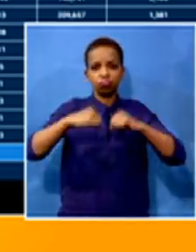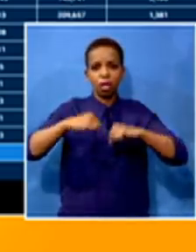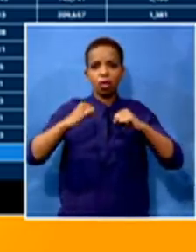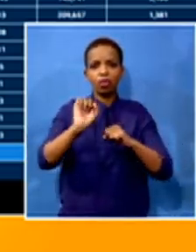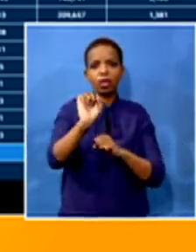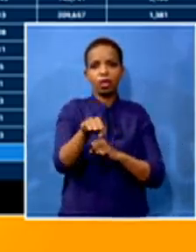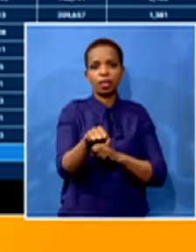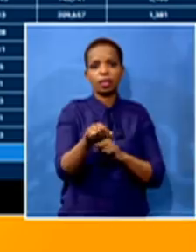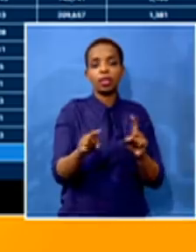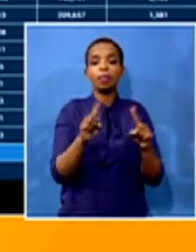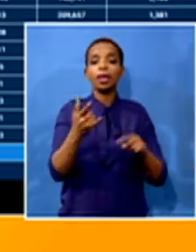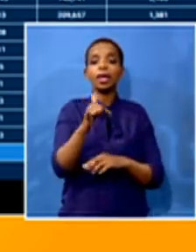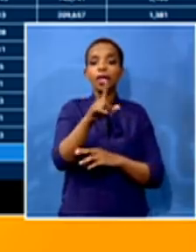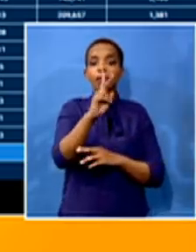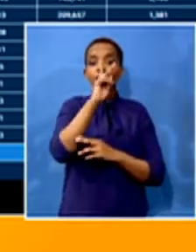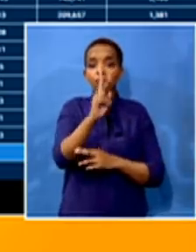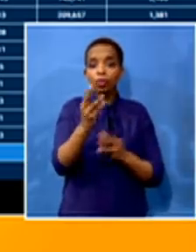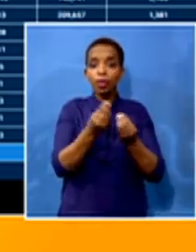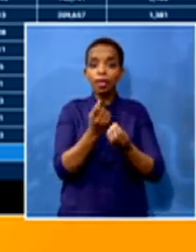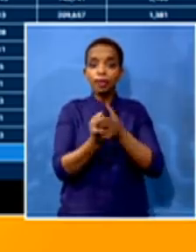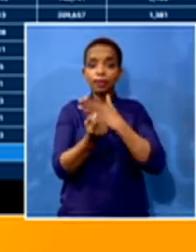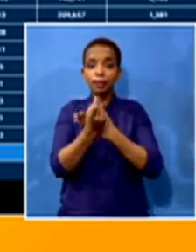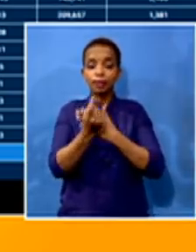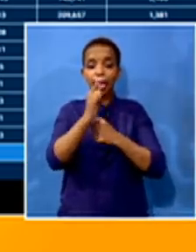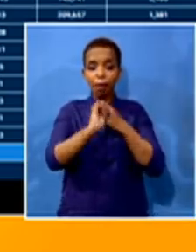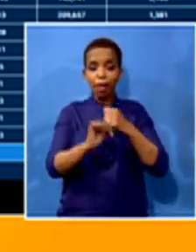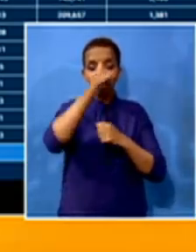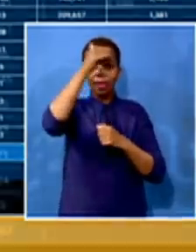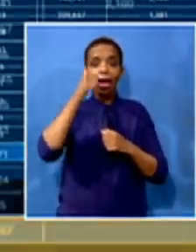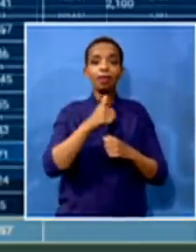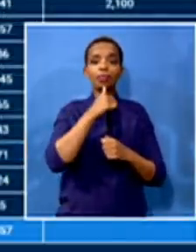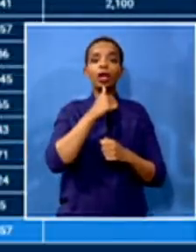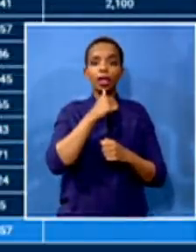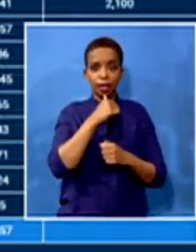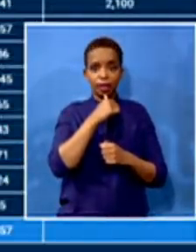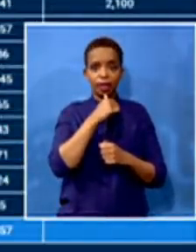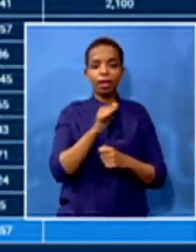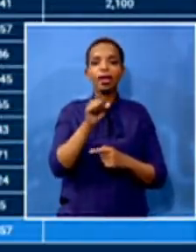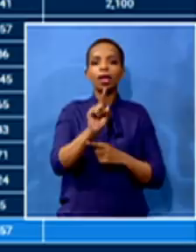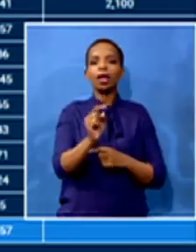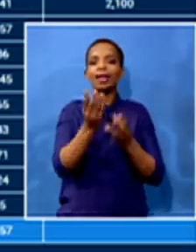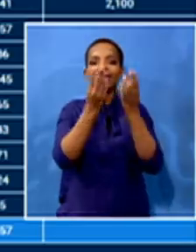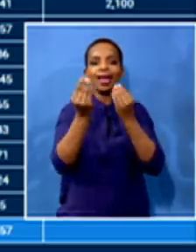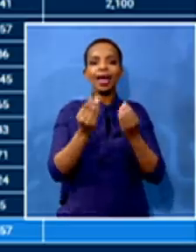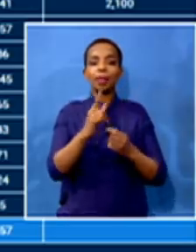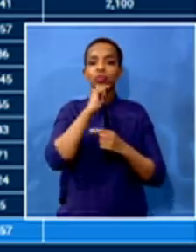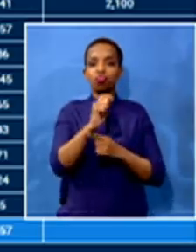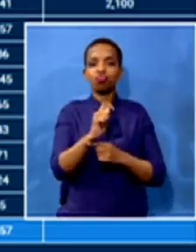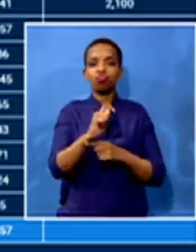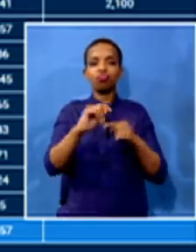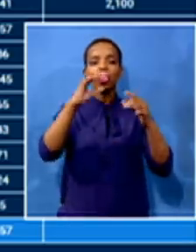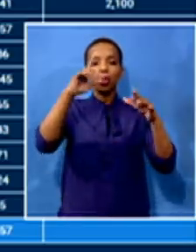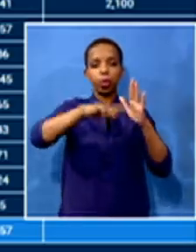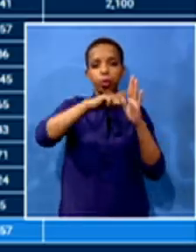at their trends during the month of April, their numbers were quite, they were quite low. However,